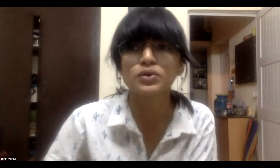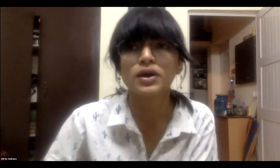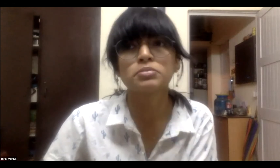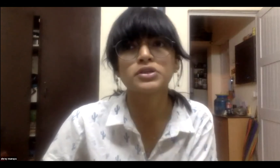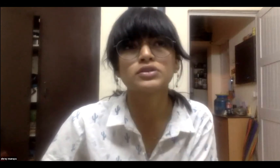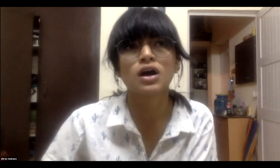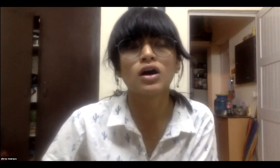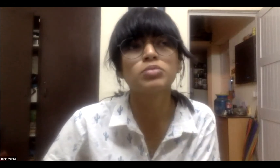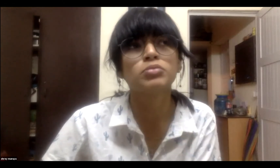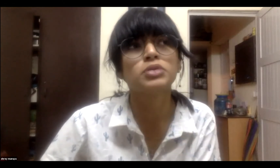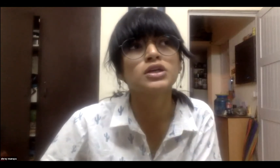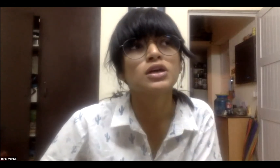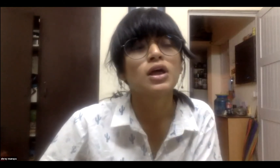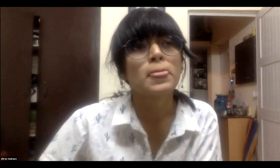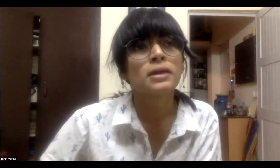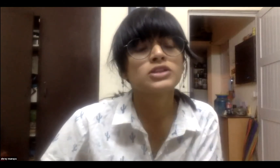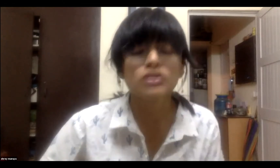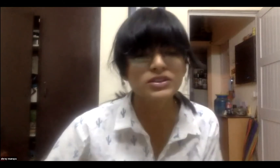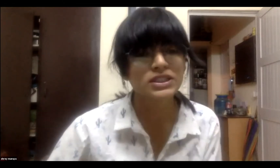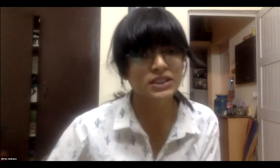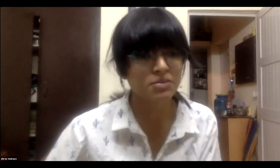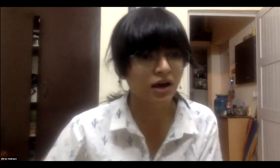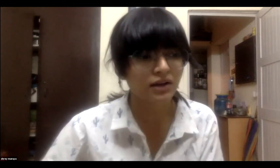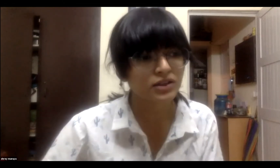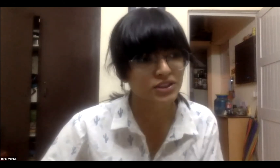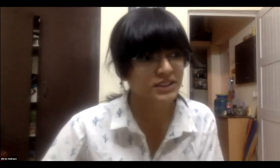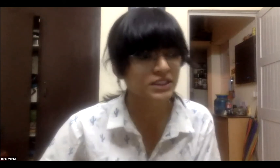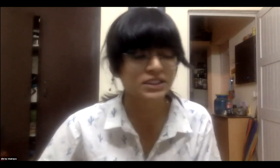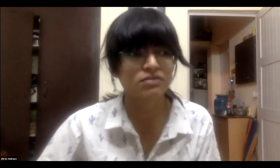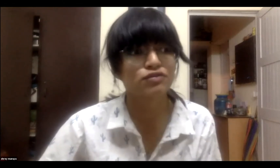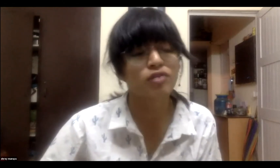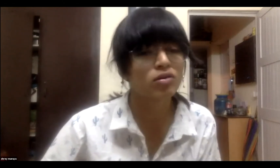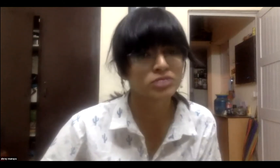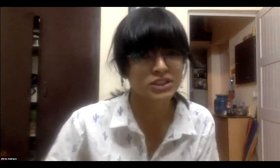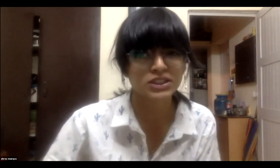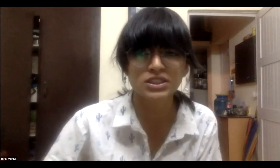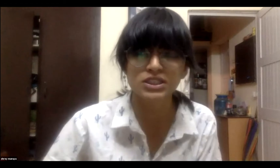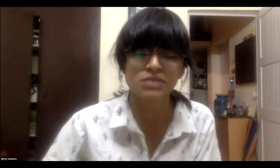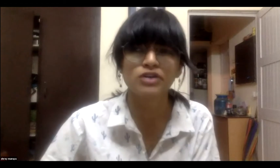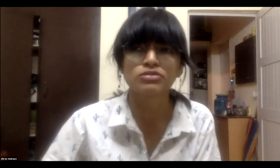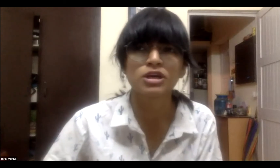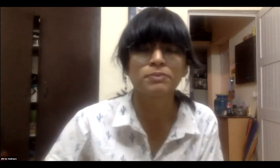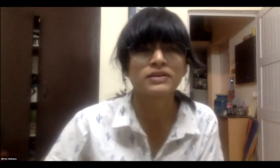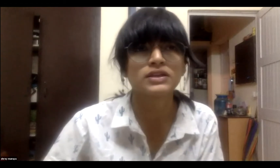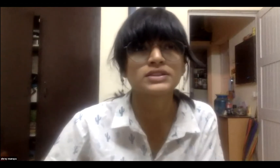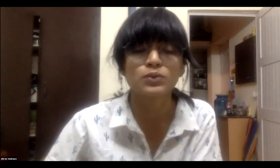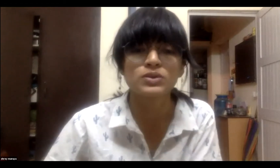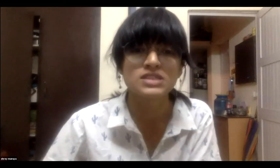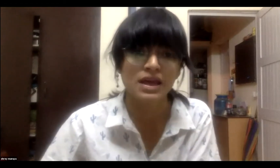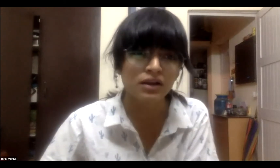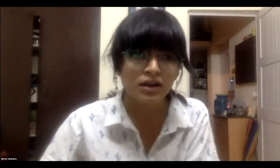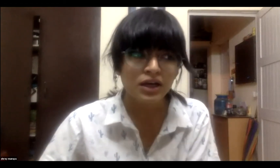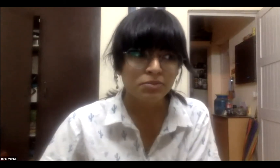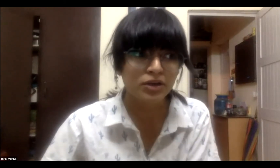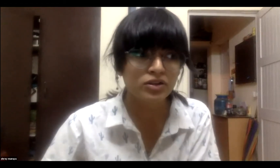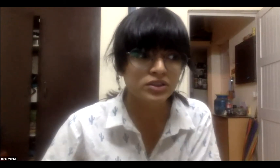ways to A, produce art, but B, she's also teaching them color, she's teaching them form, she's teaching them how to make paintings that will